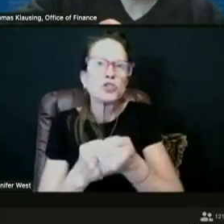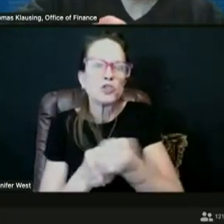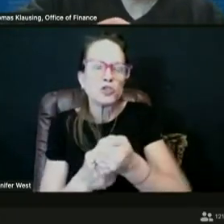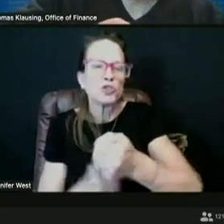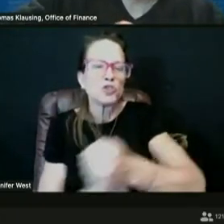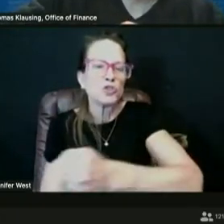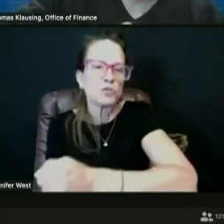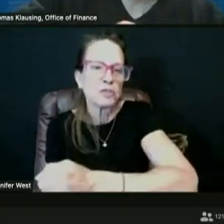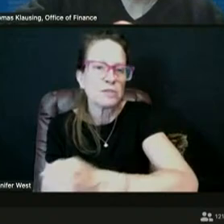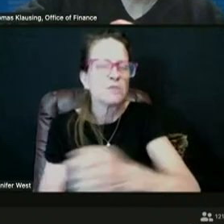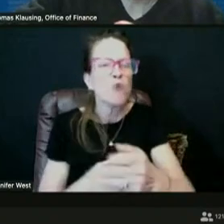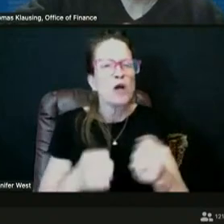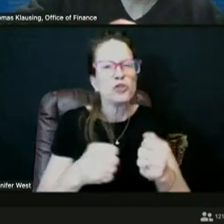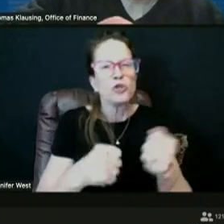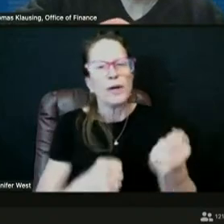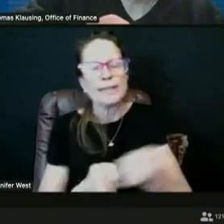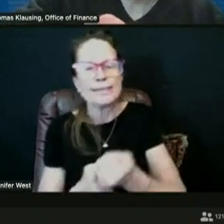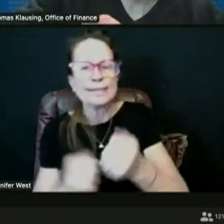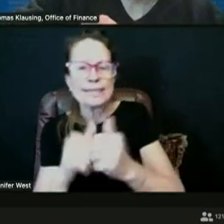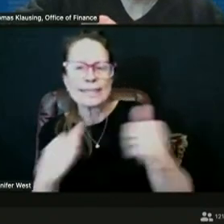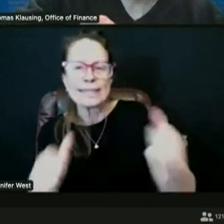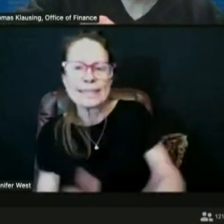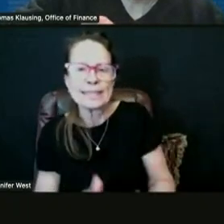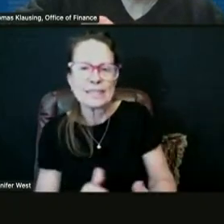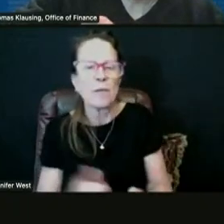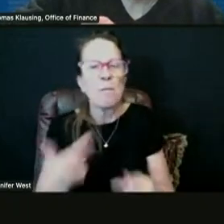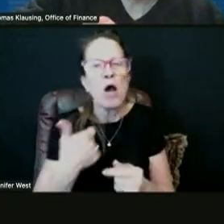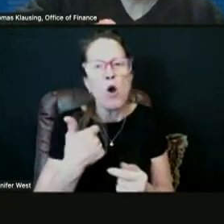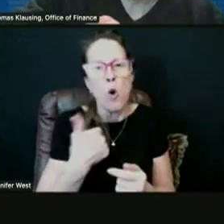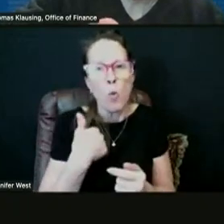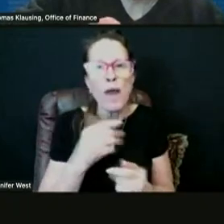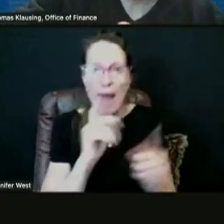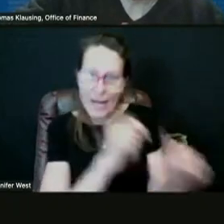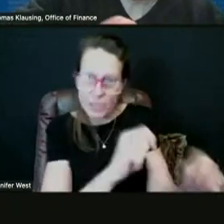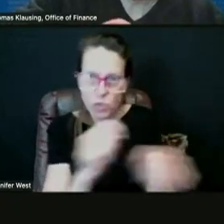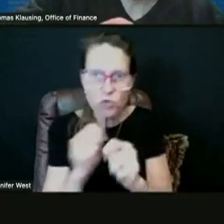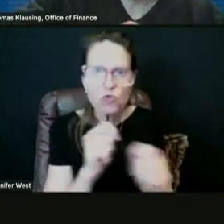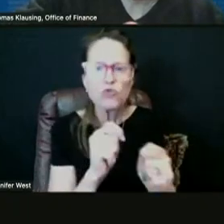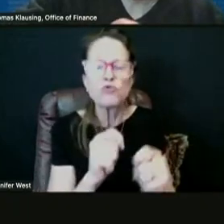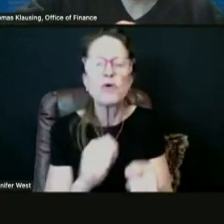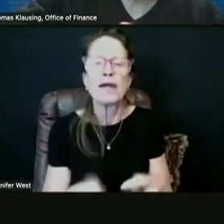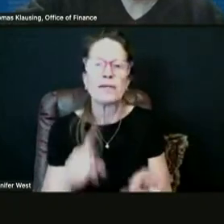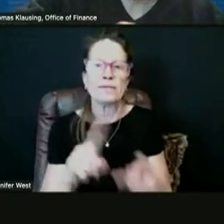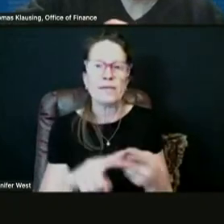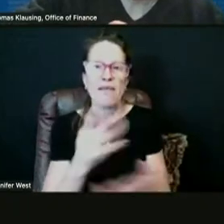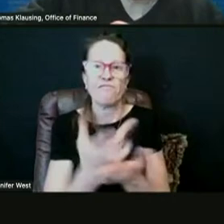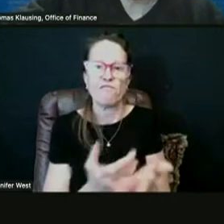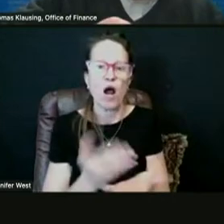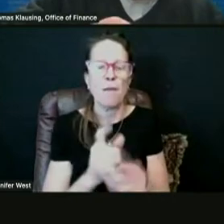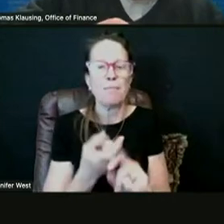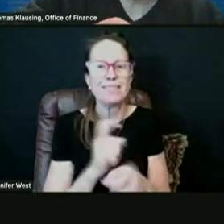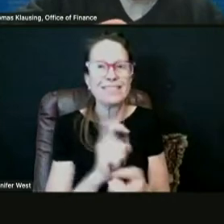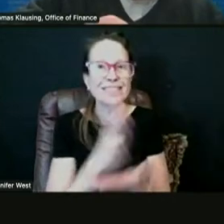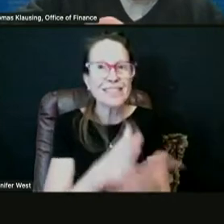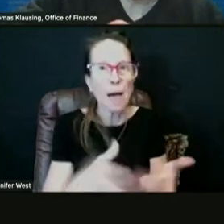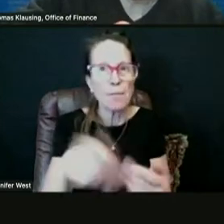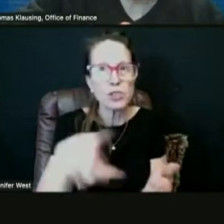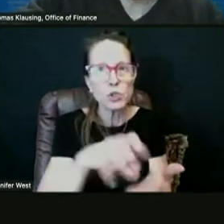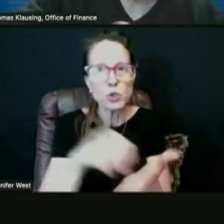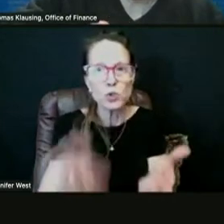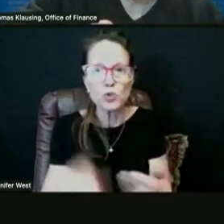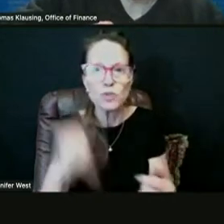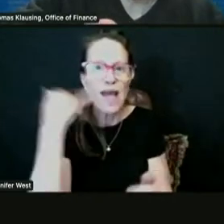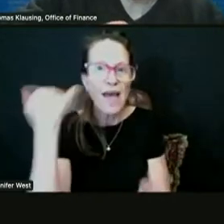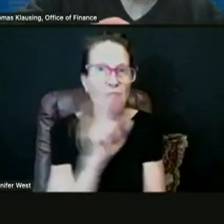You know, we've had the tutoring available to our students, and then we're getting like from some of them rave reviews that, you know what, if I meet